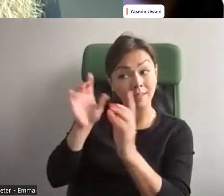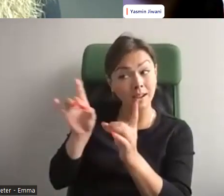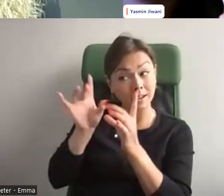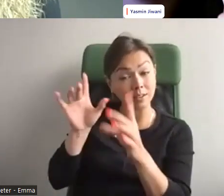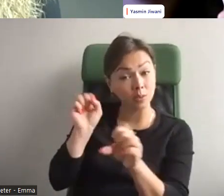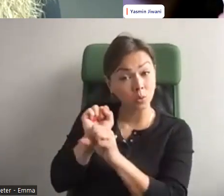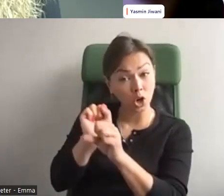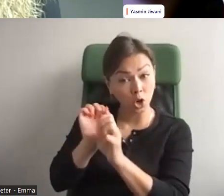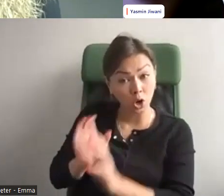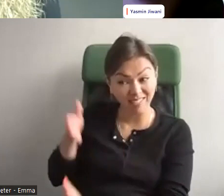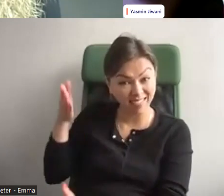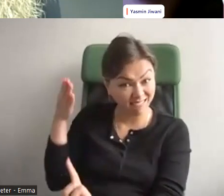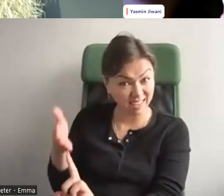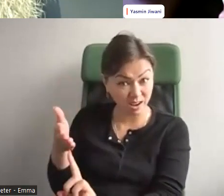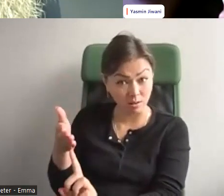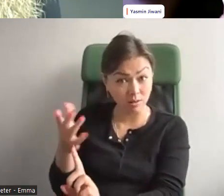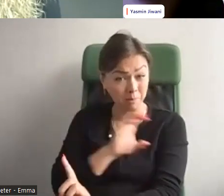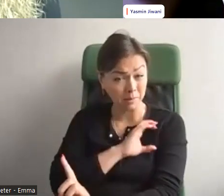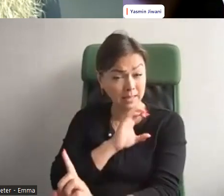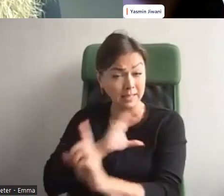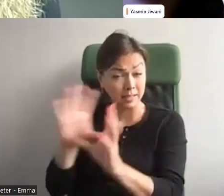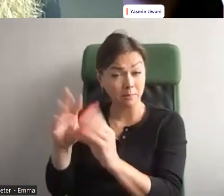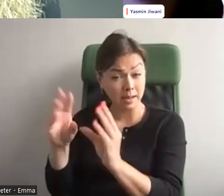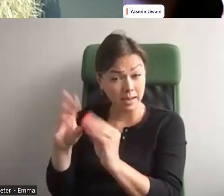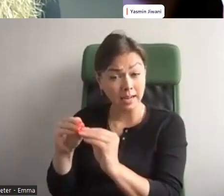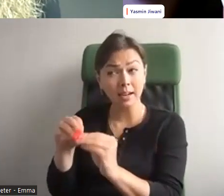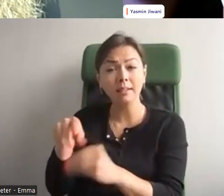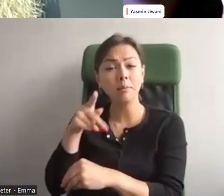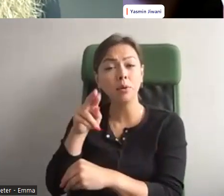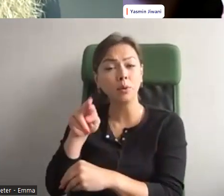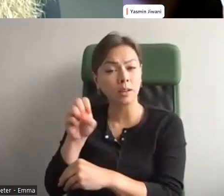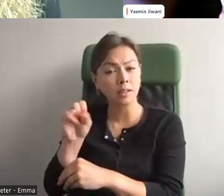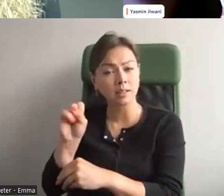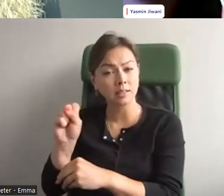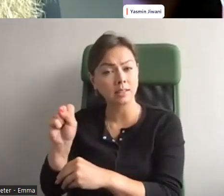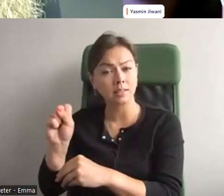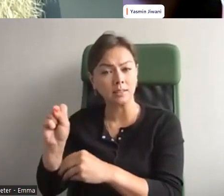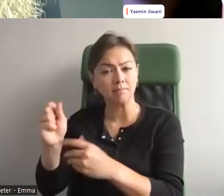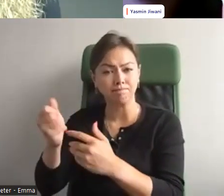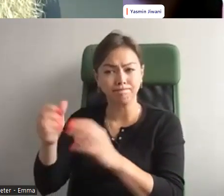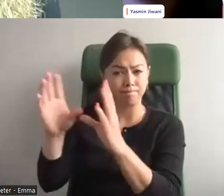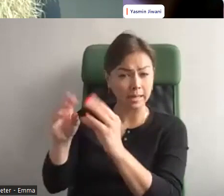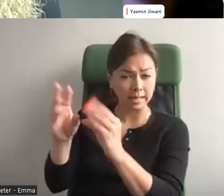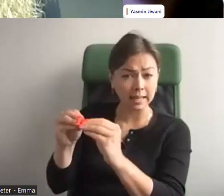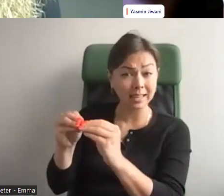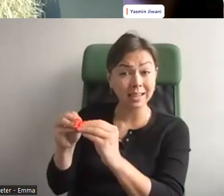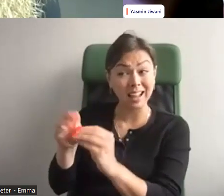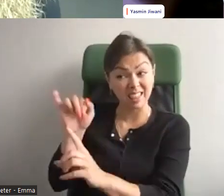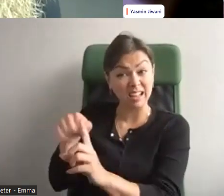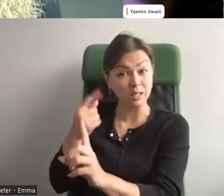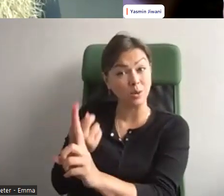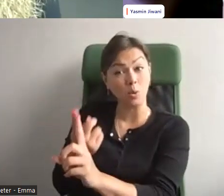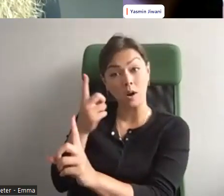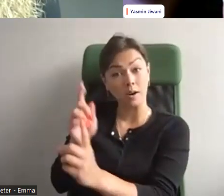to have them at those sort of press hearings, is one way in which you can actually change that